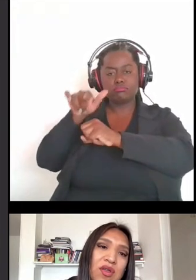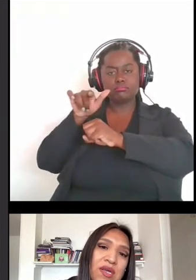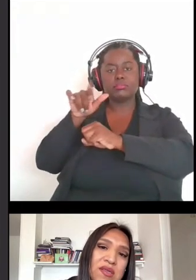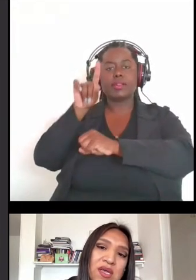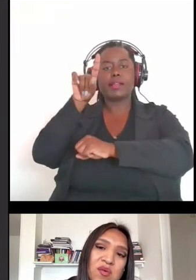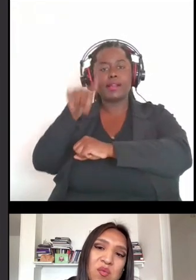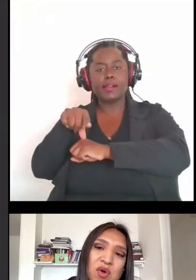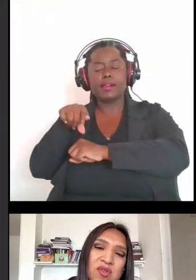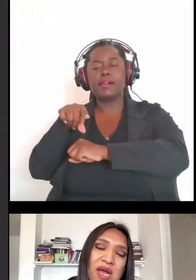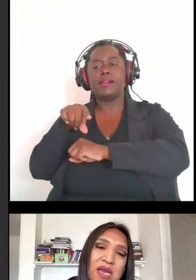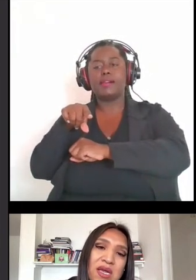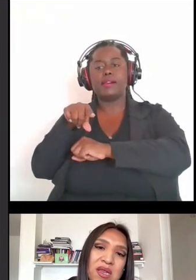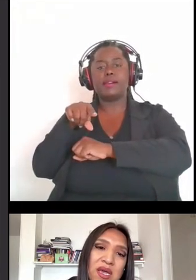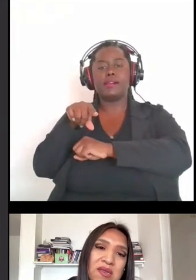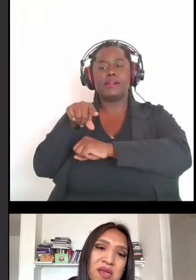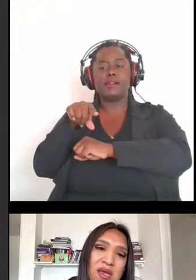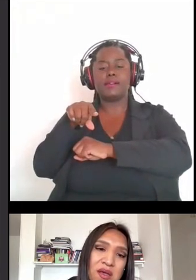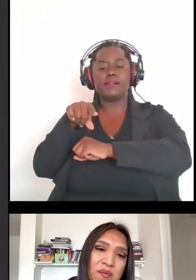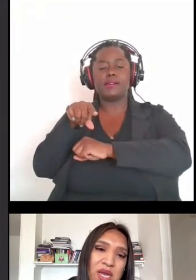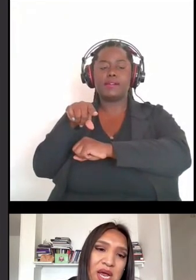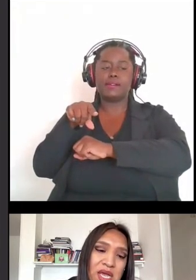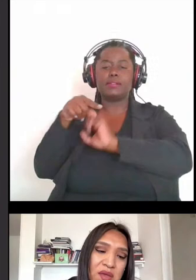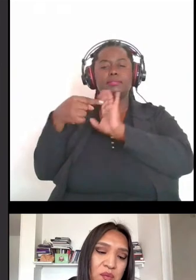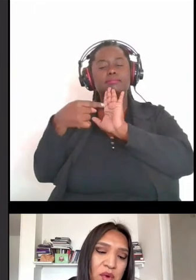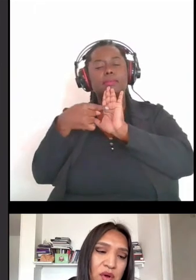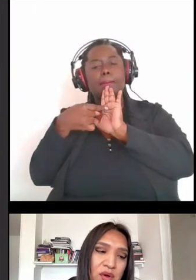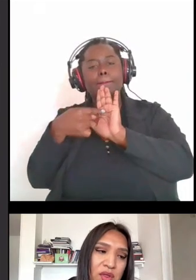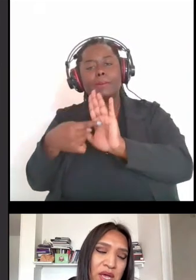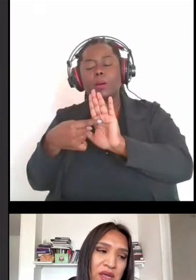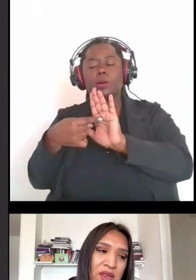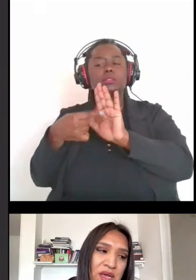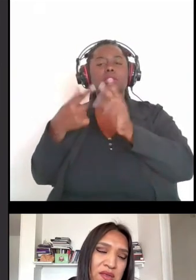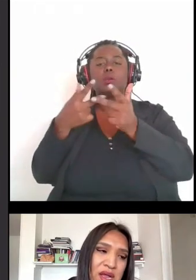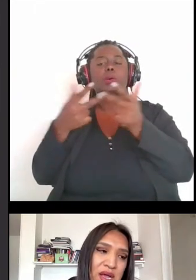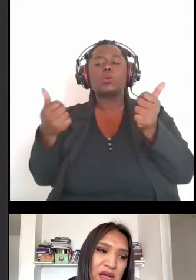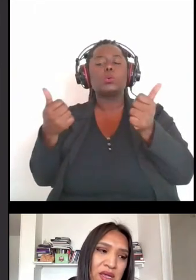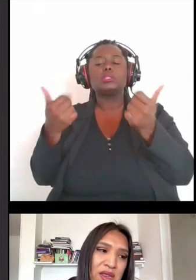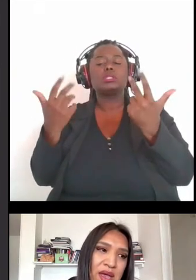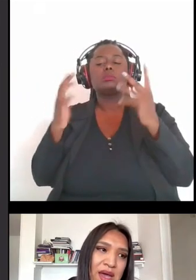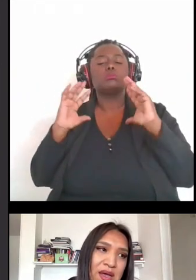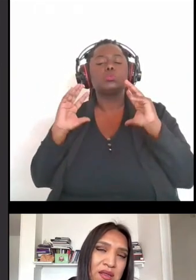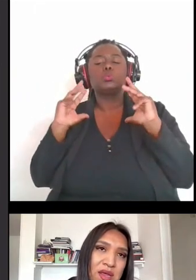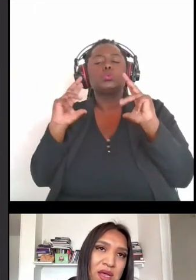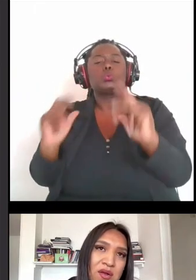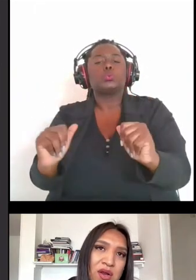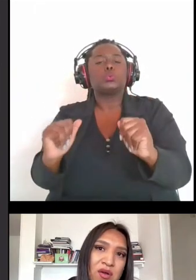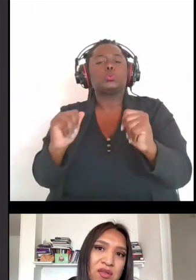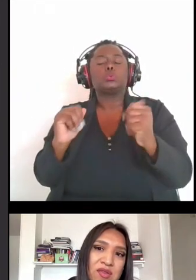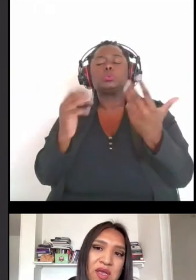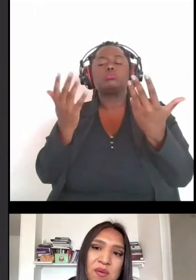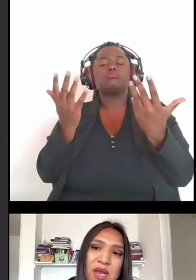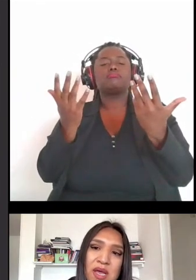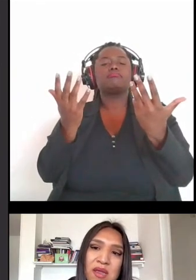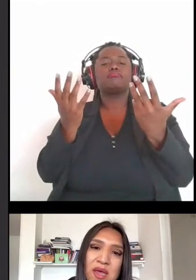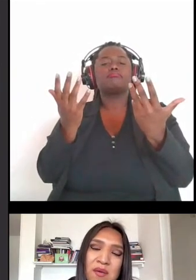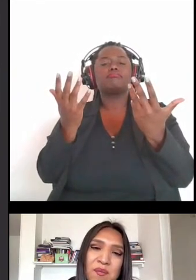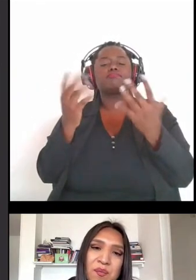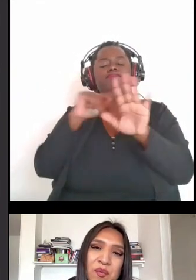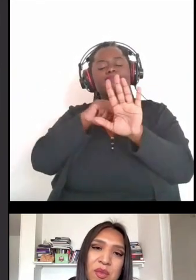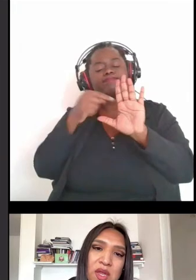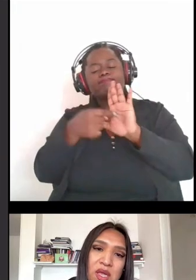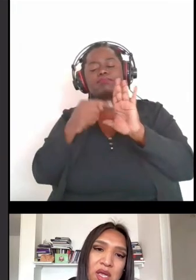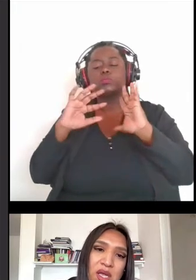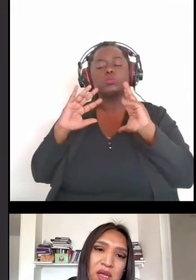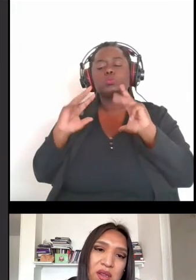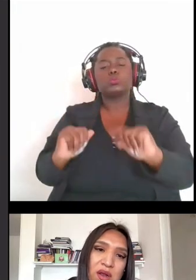reflects something that all of us are looking for moving away